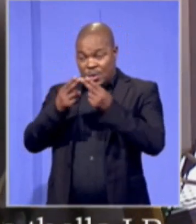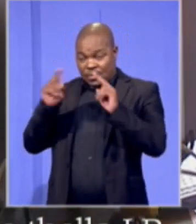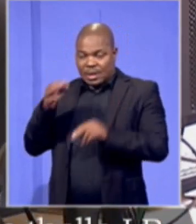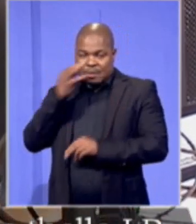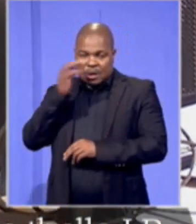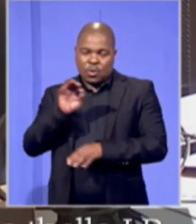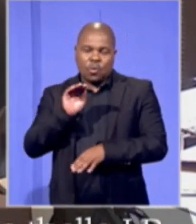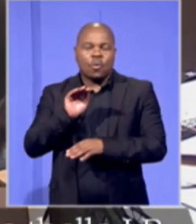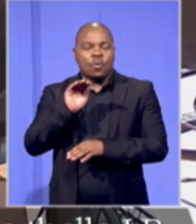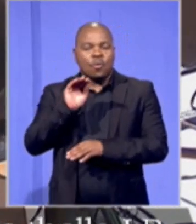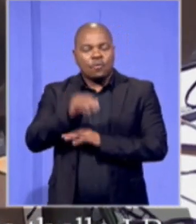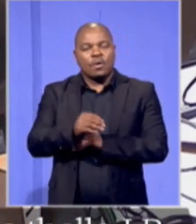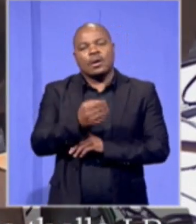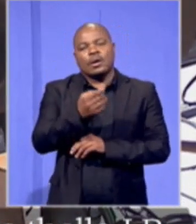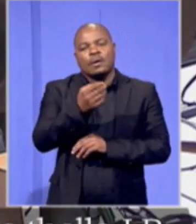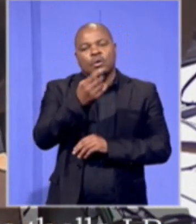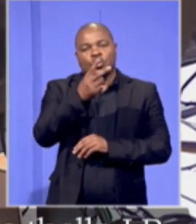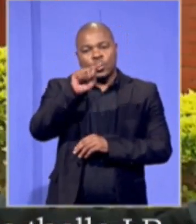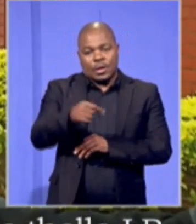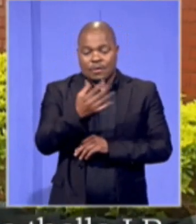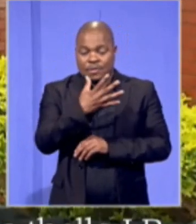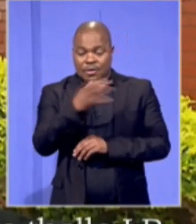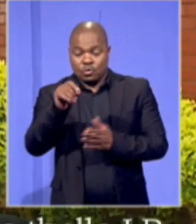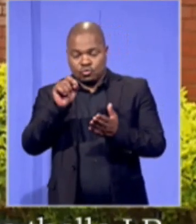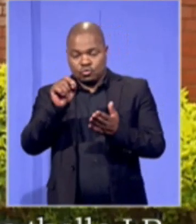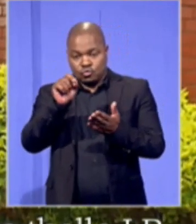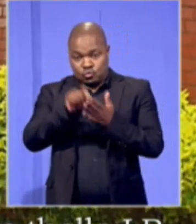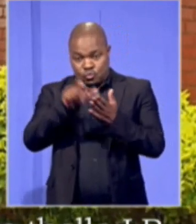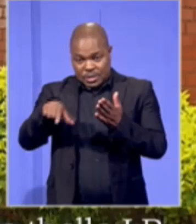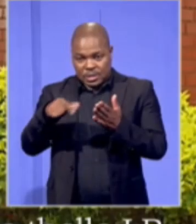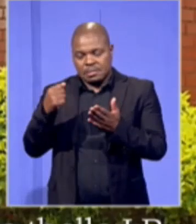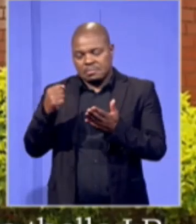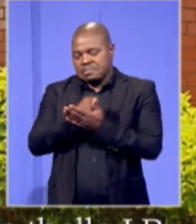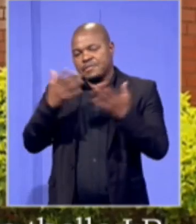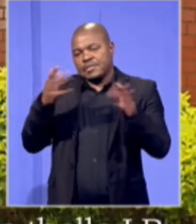tse 2,500 ba ikwadisitse. We are targeting